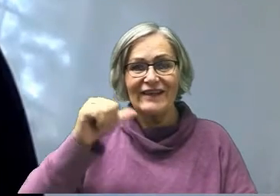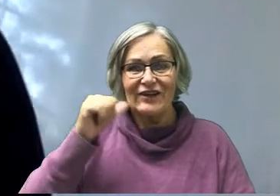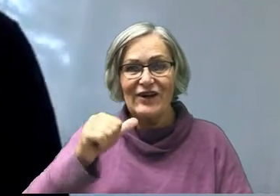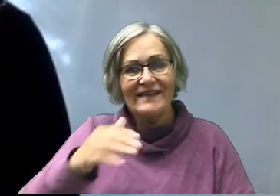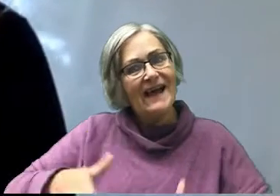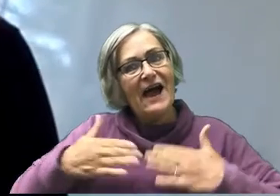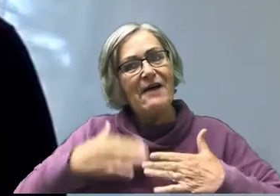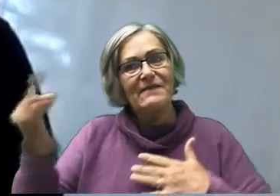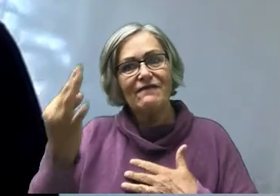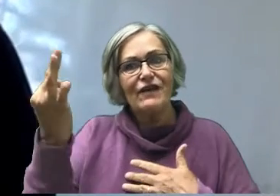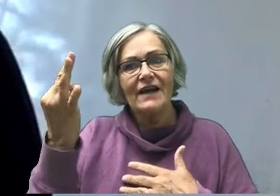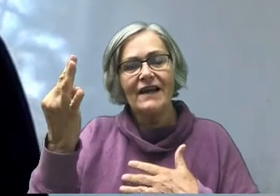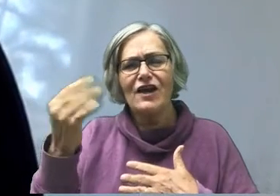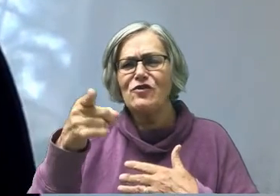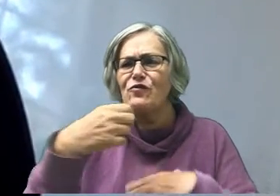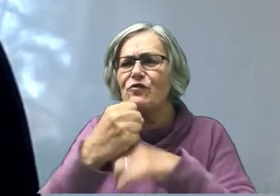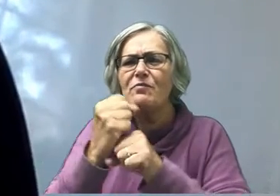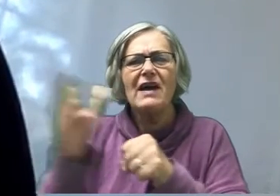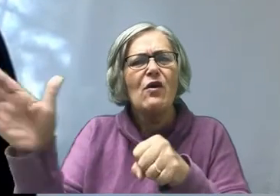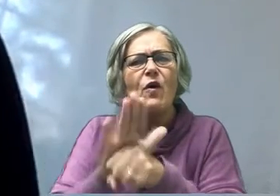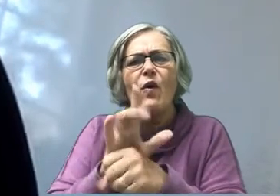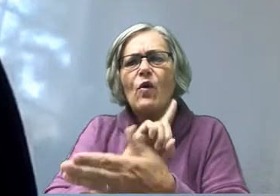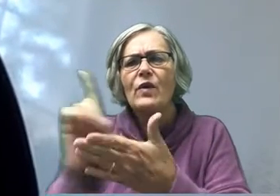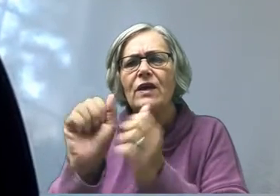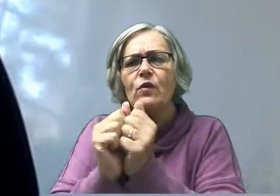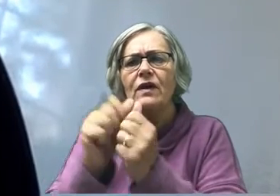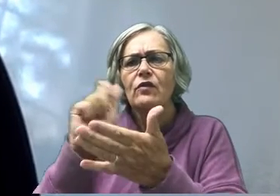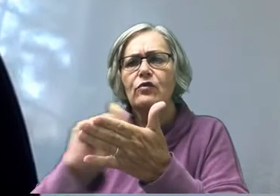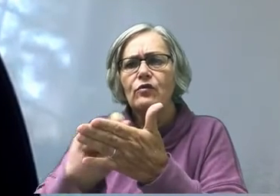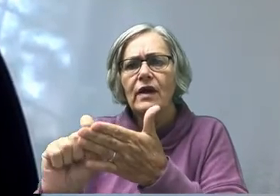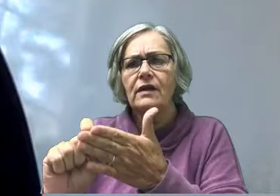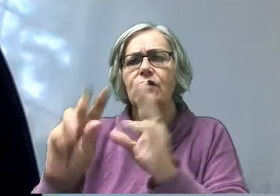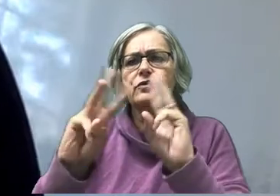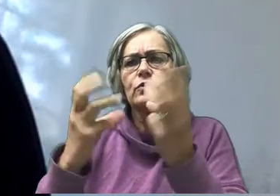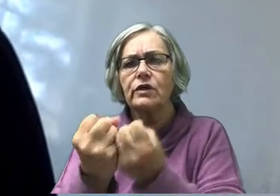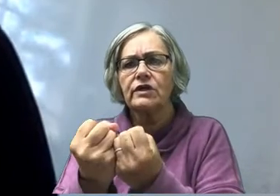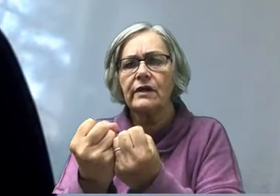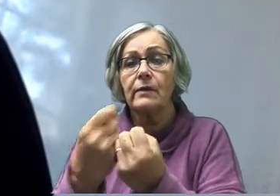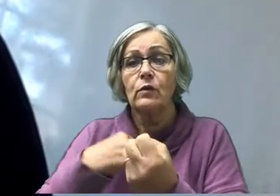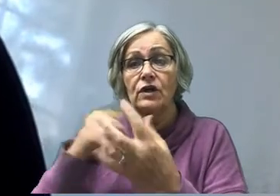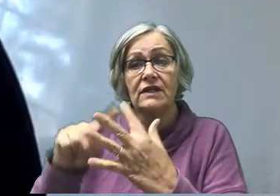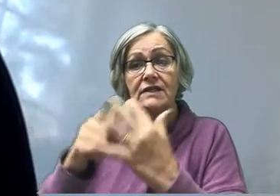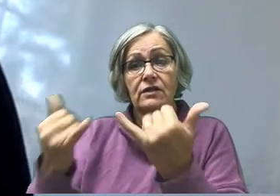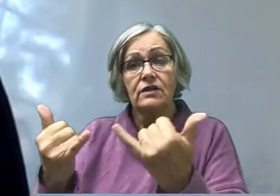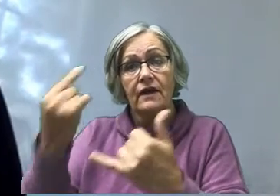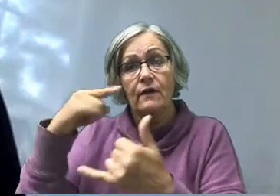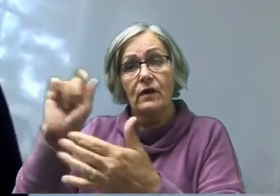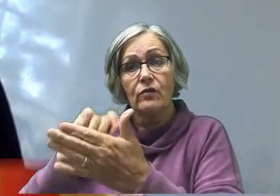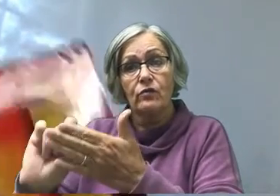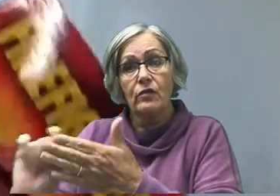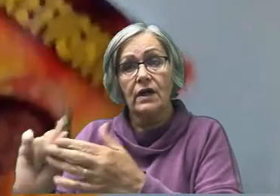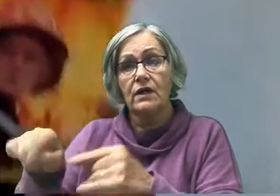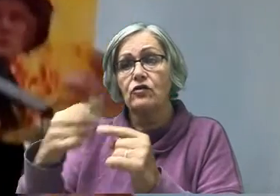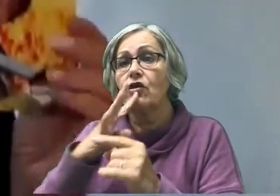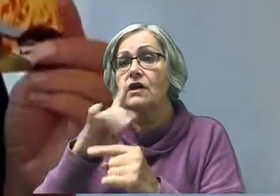Hi, boys and girls. Happy Friday. You've made it a whole week with Writer's Workshop. I'm going to start our day off today for writing